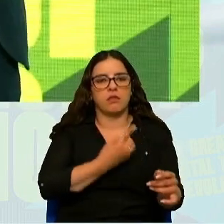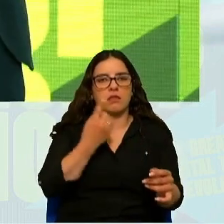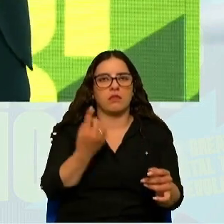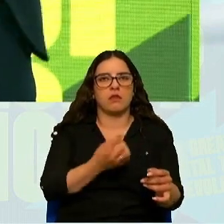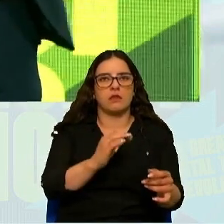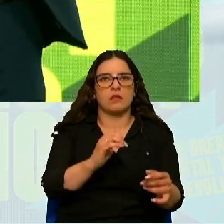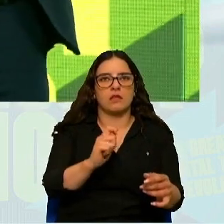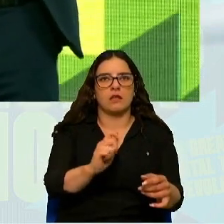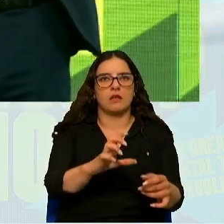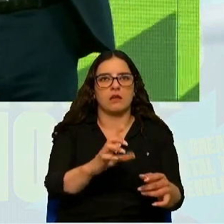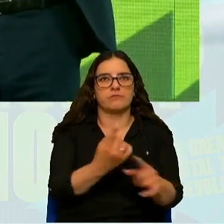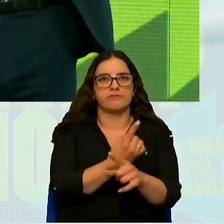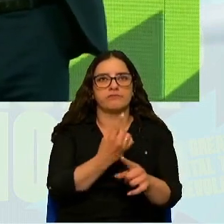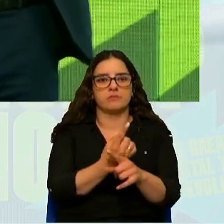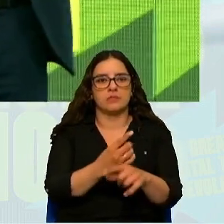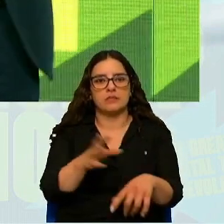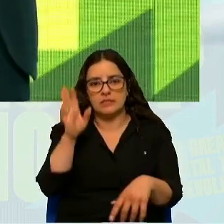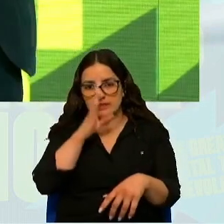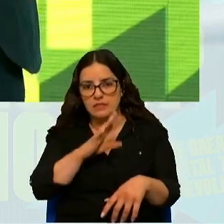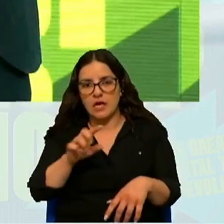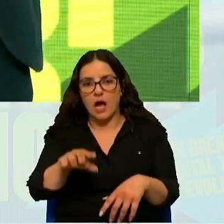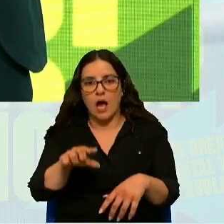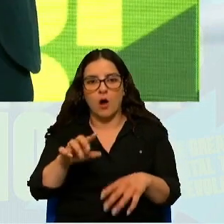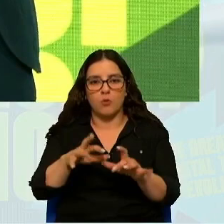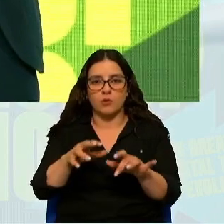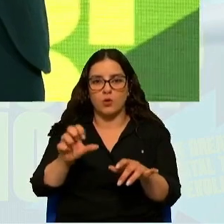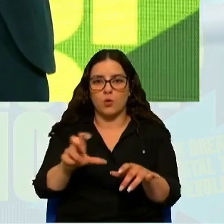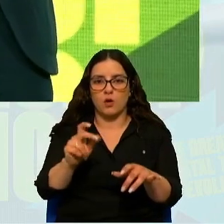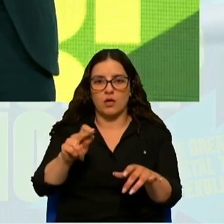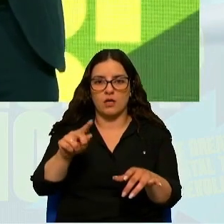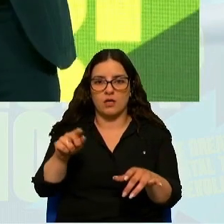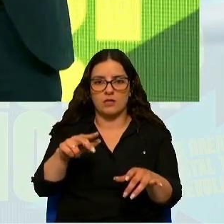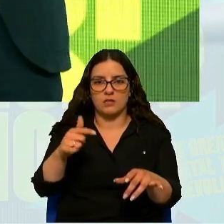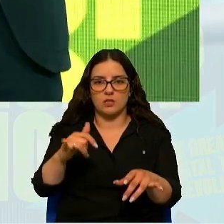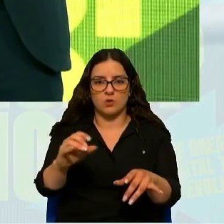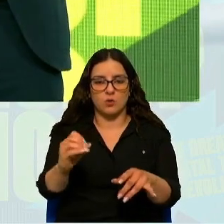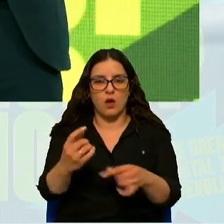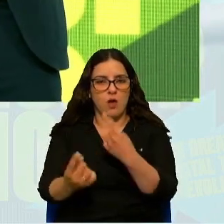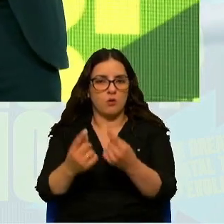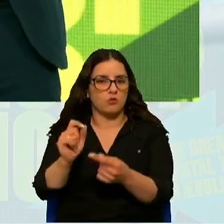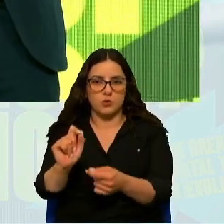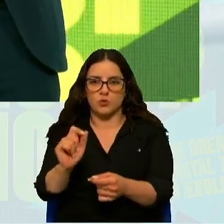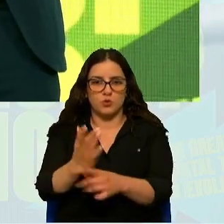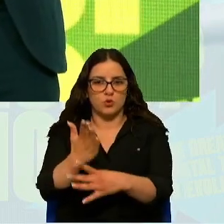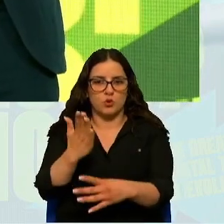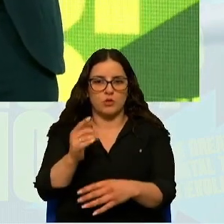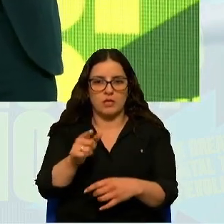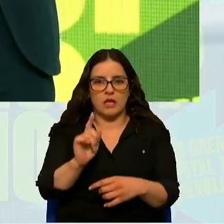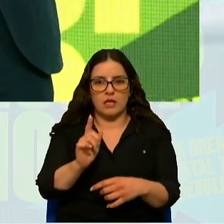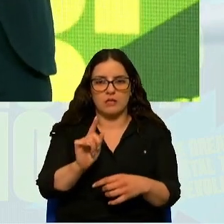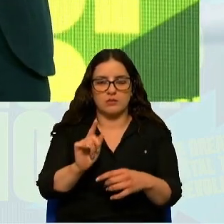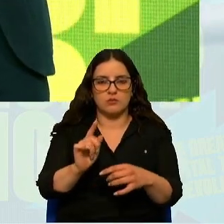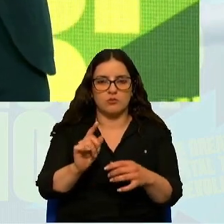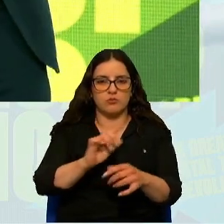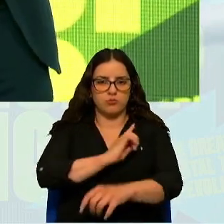to solve. But if it's a quantum computer, it only takes a few minutes. This is what a quantum computer. This